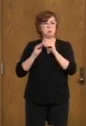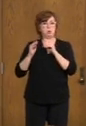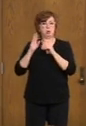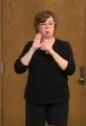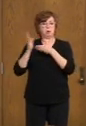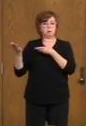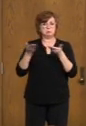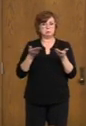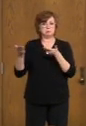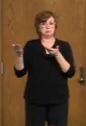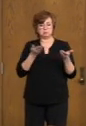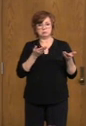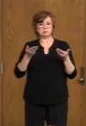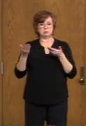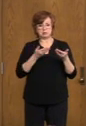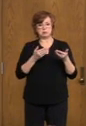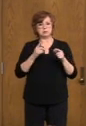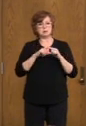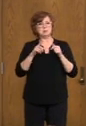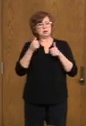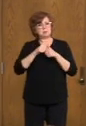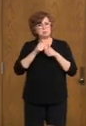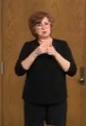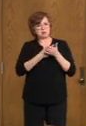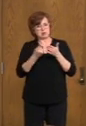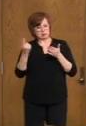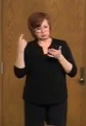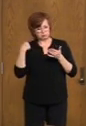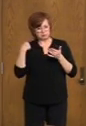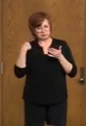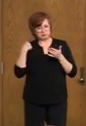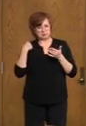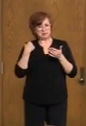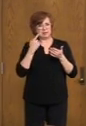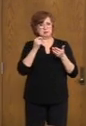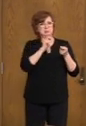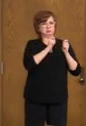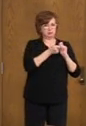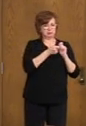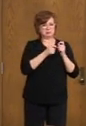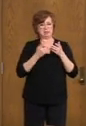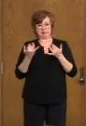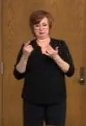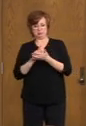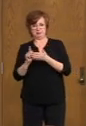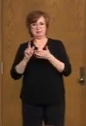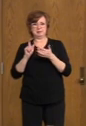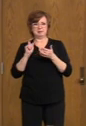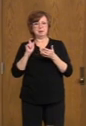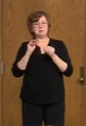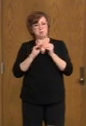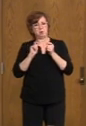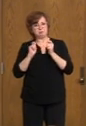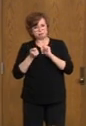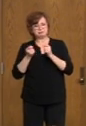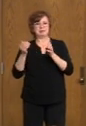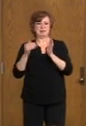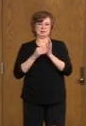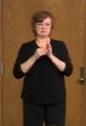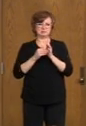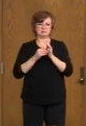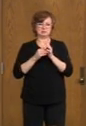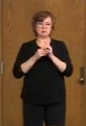and last week, less, and having to readjust our targets, but still focusing on the most needy in this phase 1, and we will continue to do that